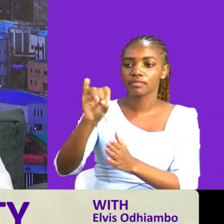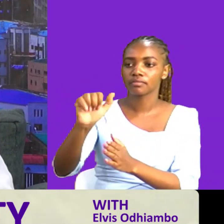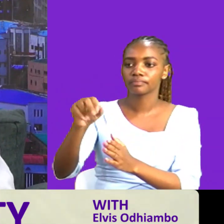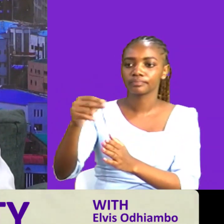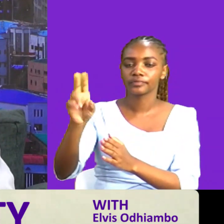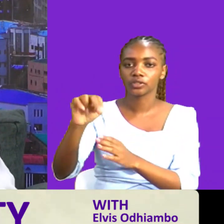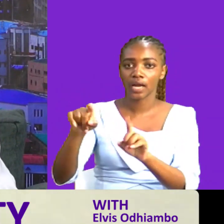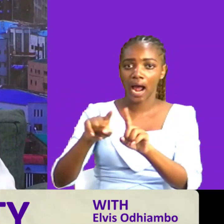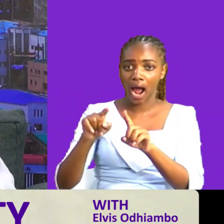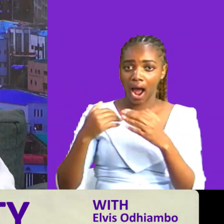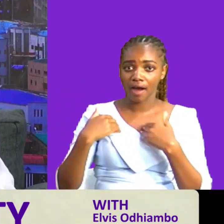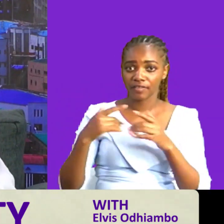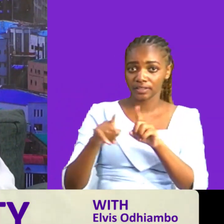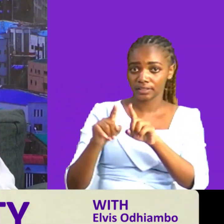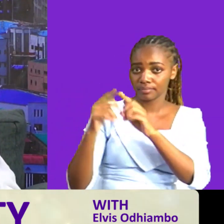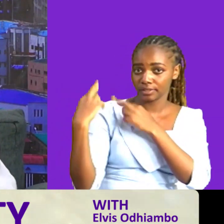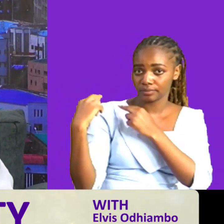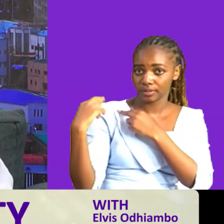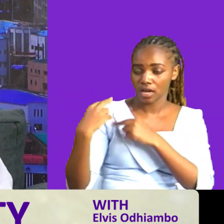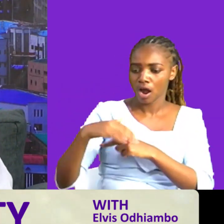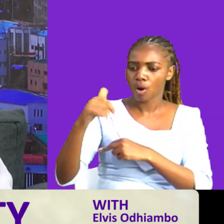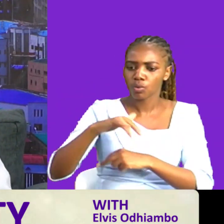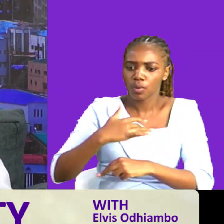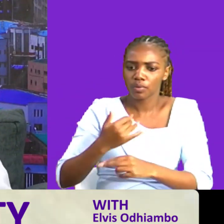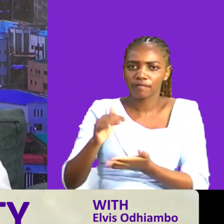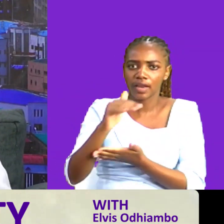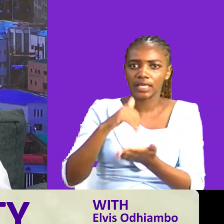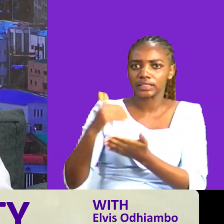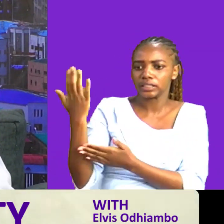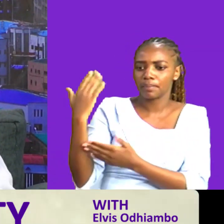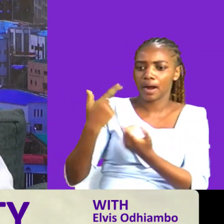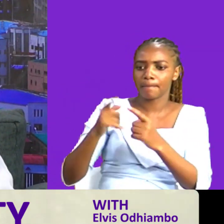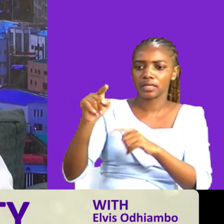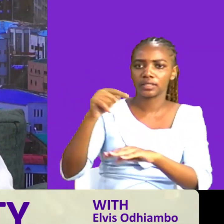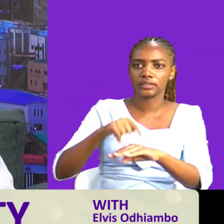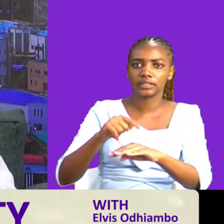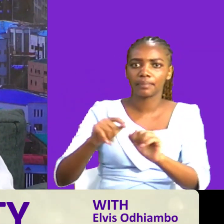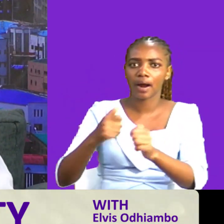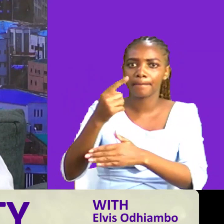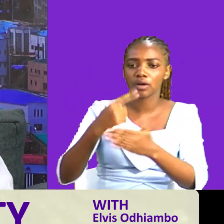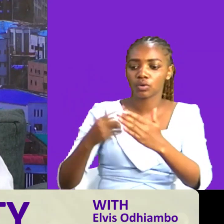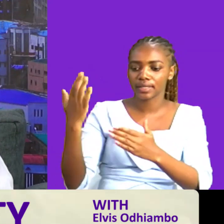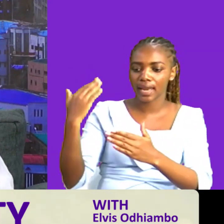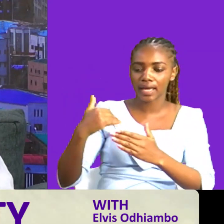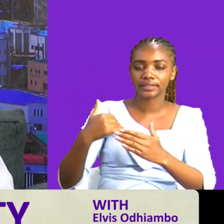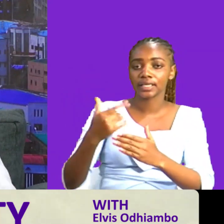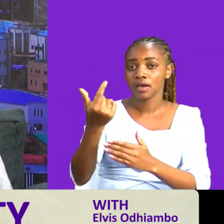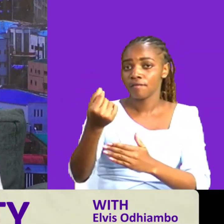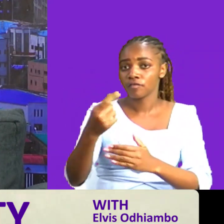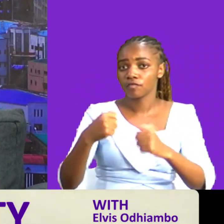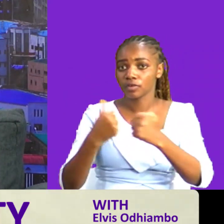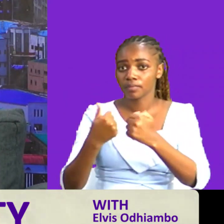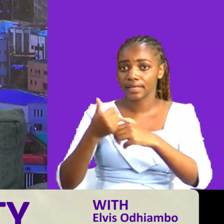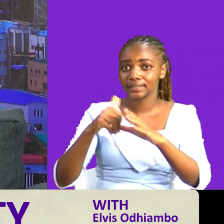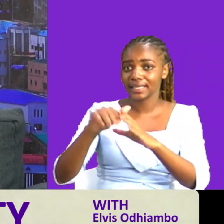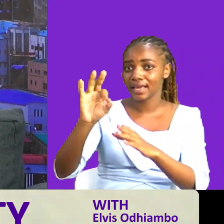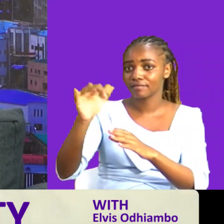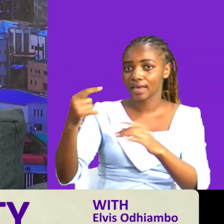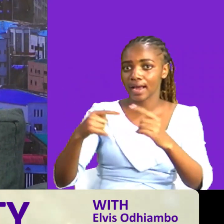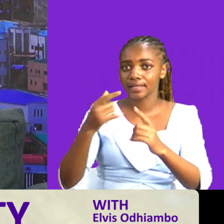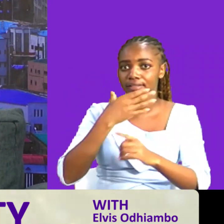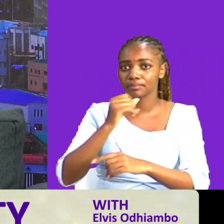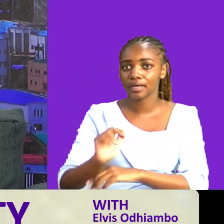used to. Kama kawaida tunamzoea as a centre back, but this time round, the past couple of games we've seen in the FA Cup against